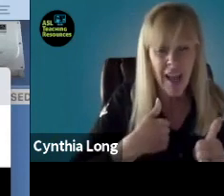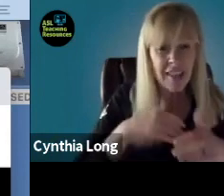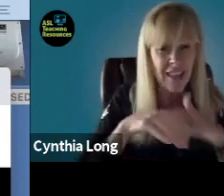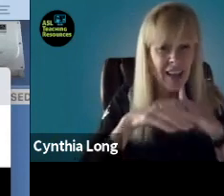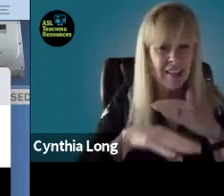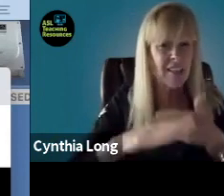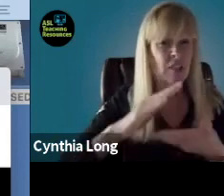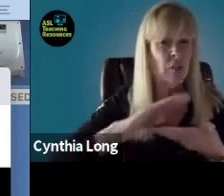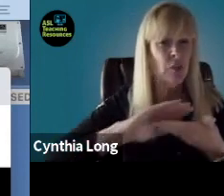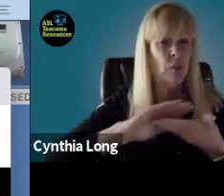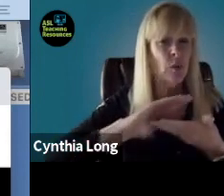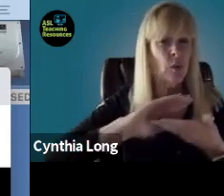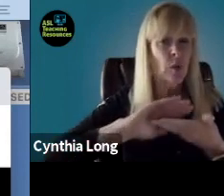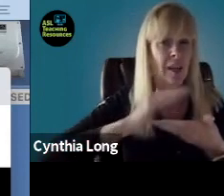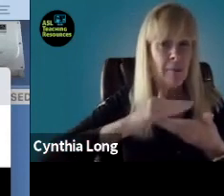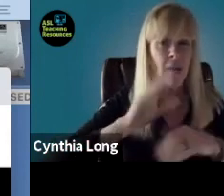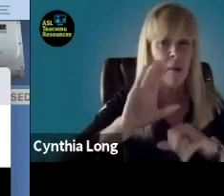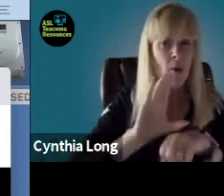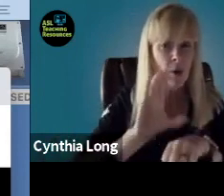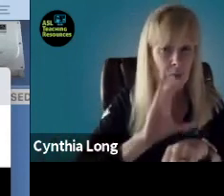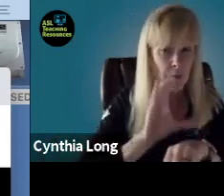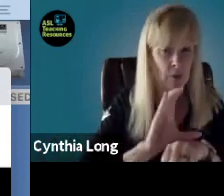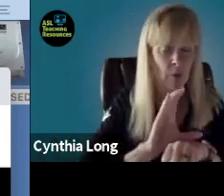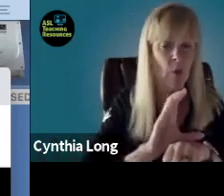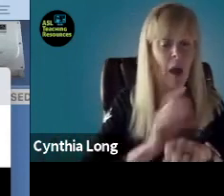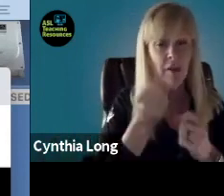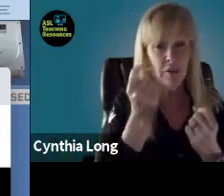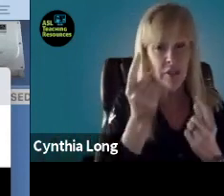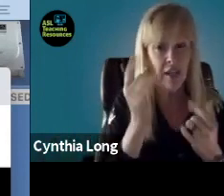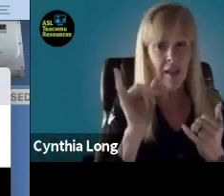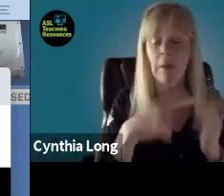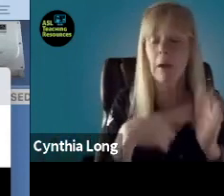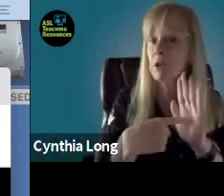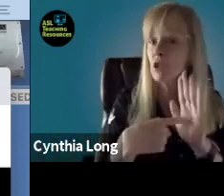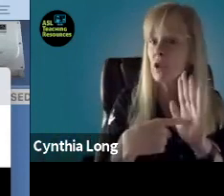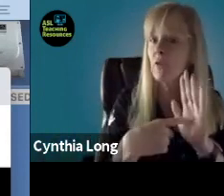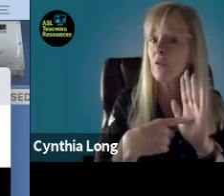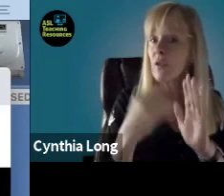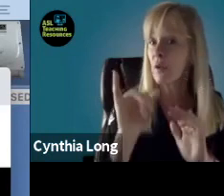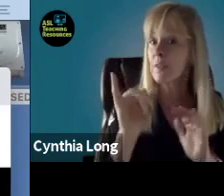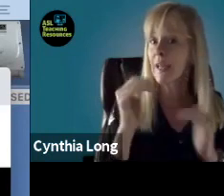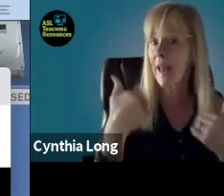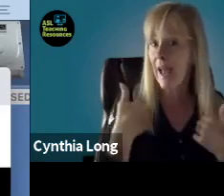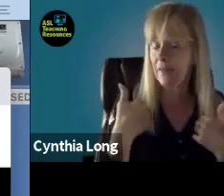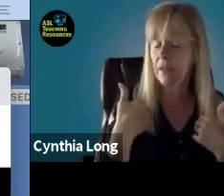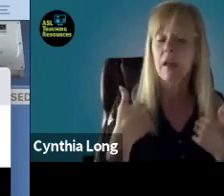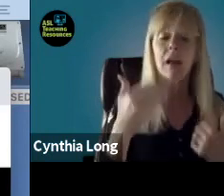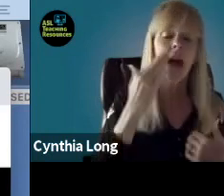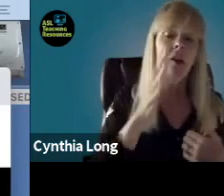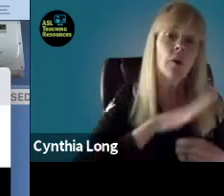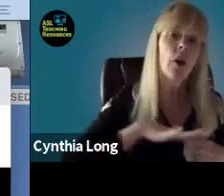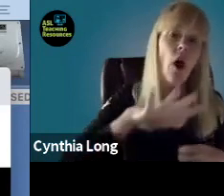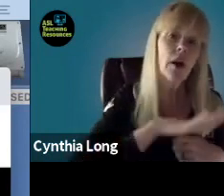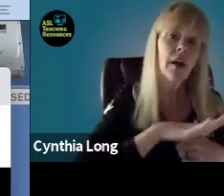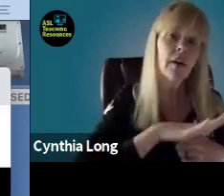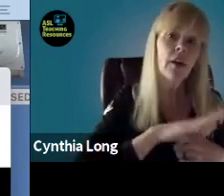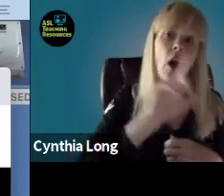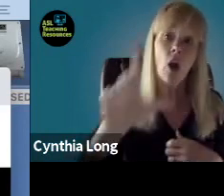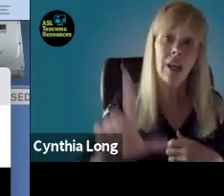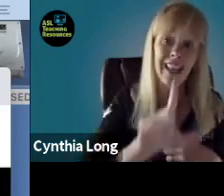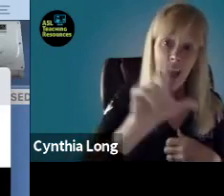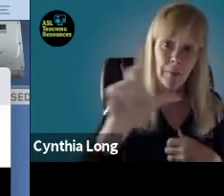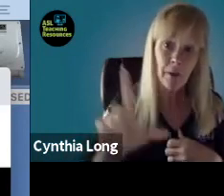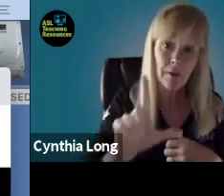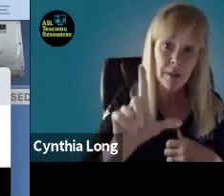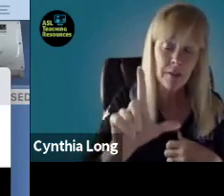everyone has access to a laptop or a computer, I understand that, but I'm going to show you for those that have it. I know in our area,